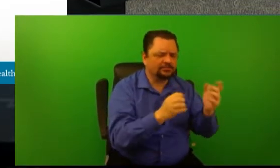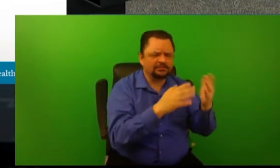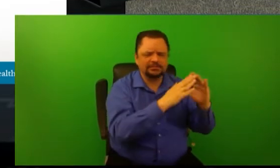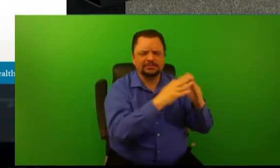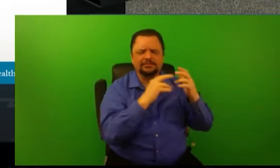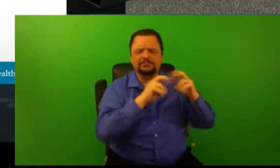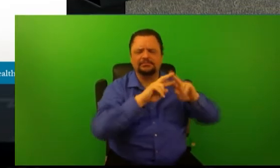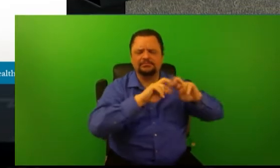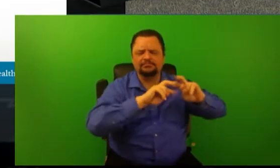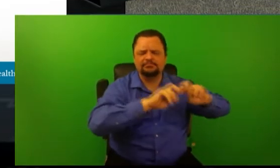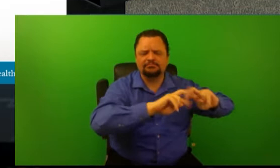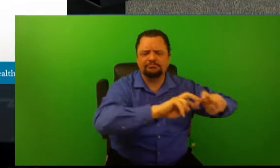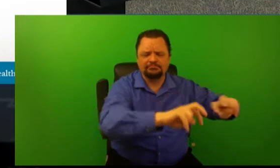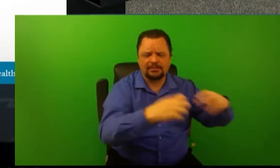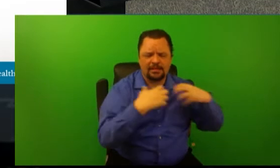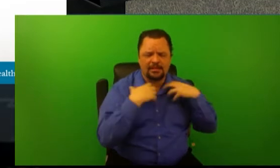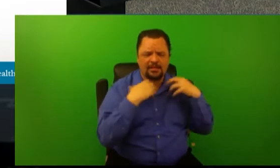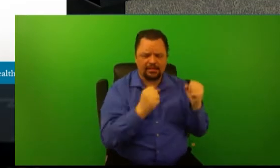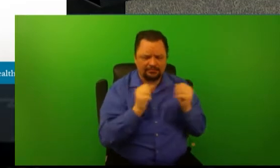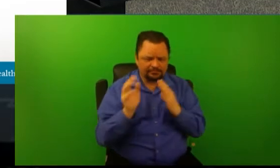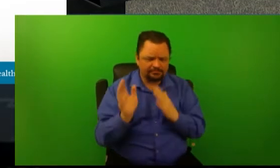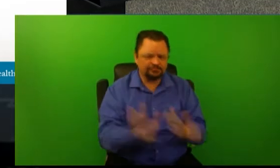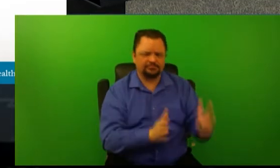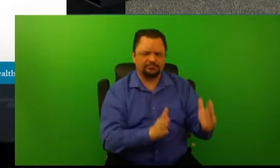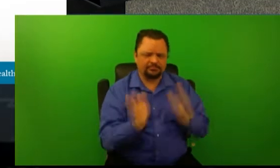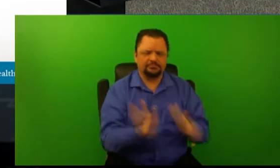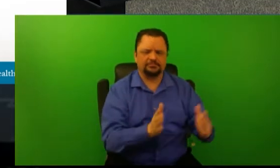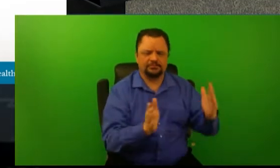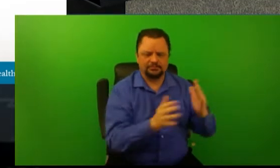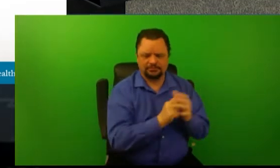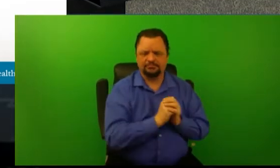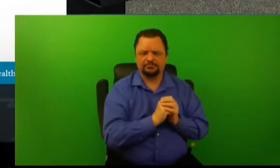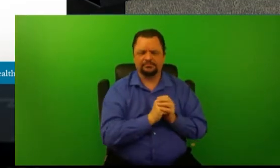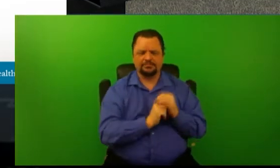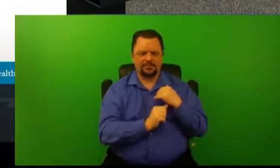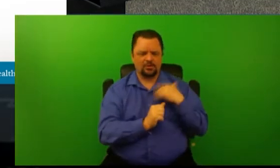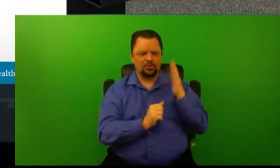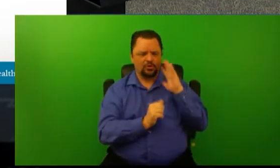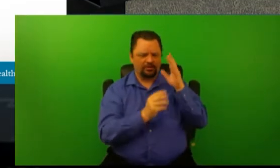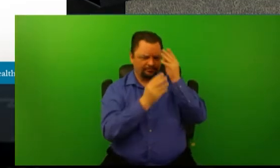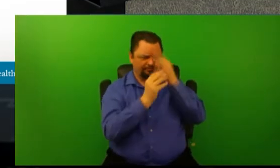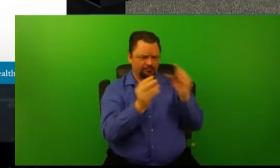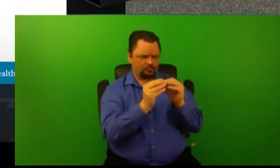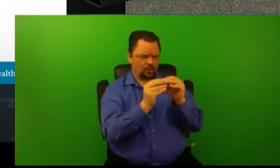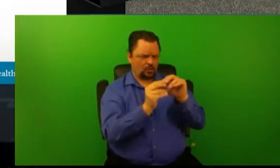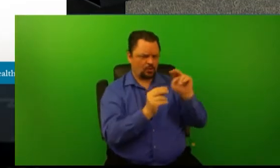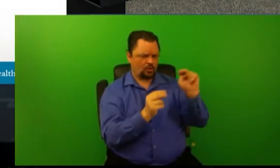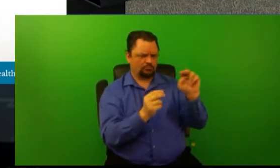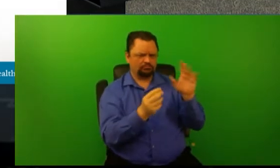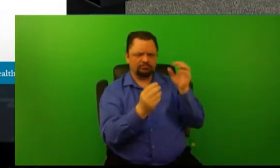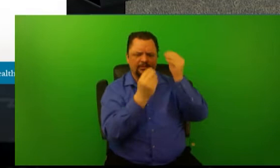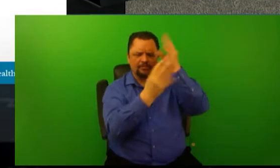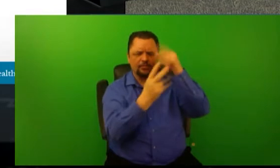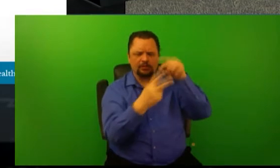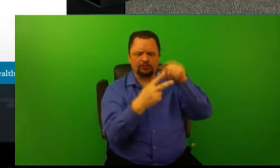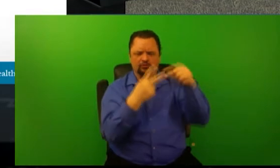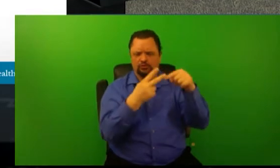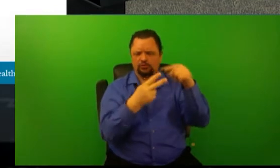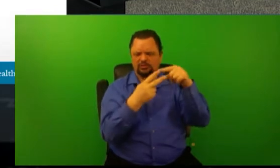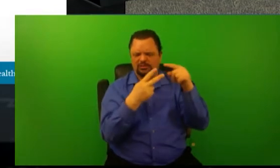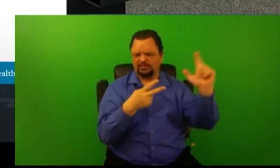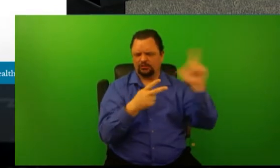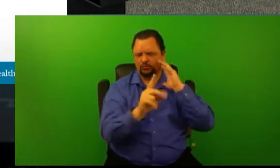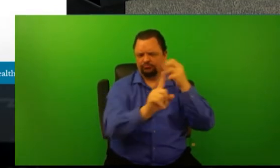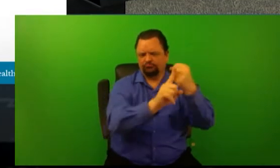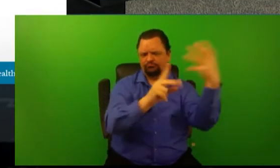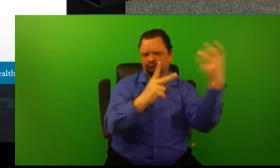health improvement plan that we'll share some information with you later in this presentation. However, with